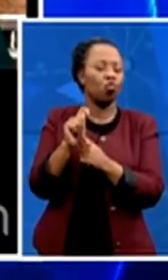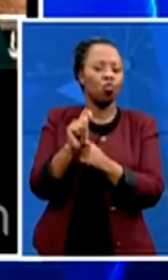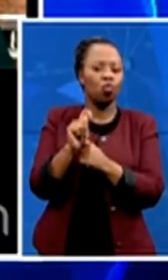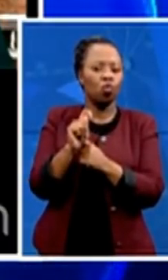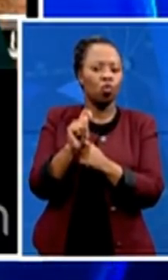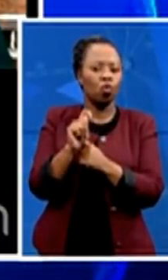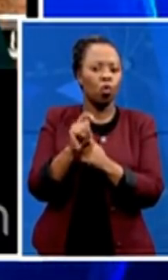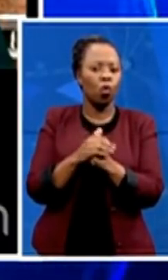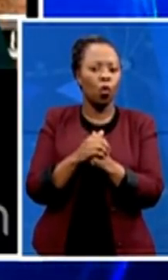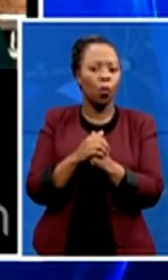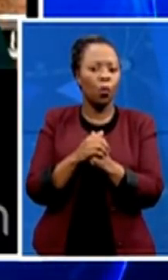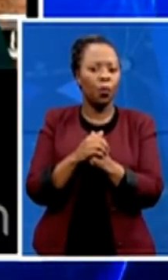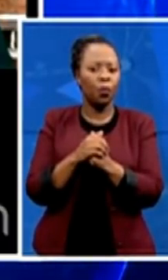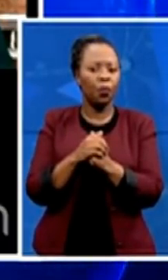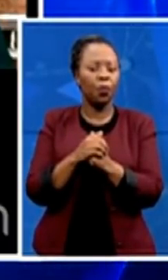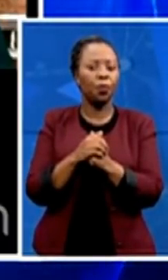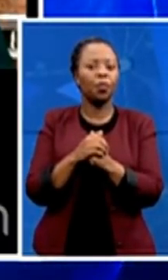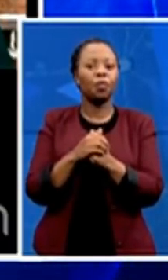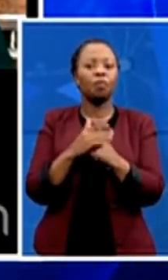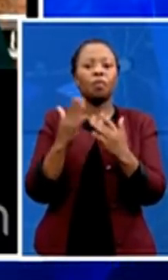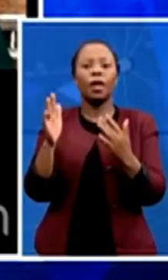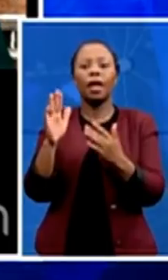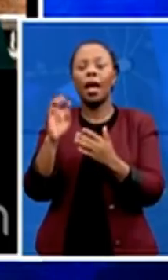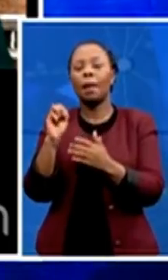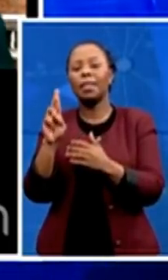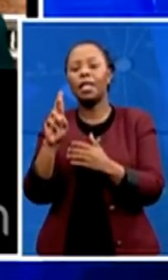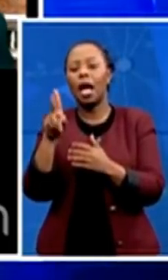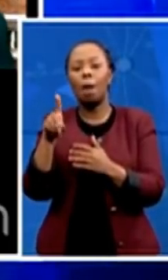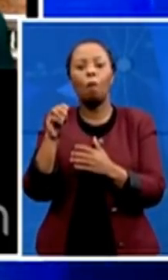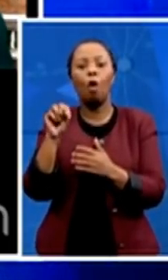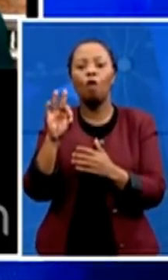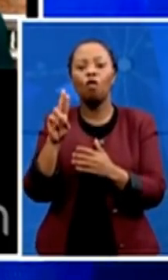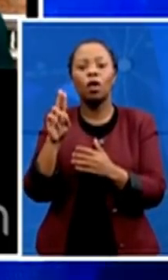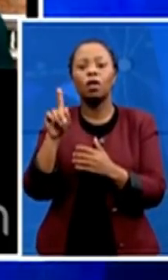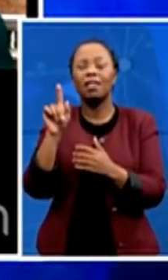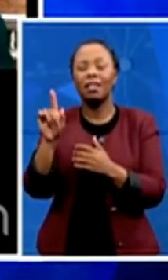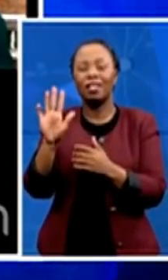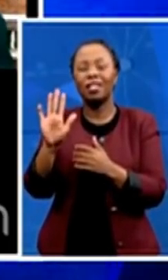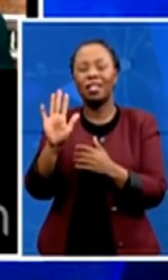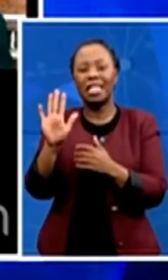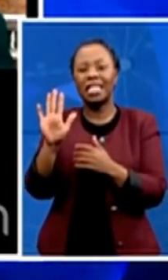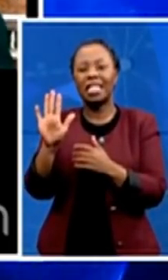Mr. point that I Mpofu, want to make about Mr. Mpofu, just Mr. Mpofu, can I judge in there?